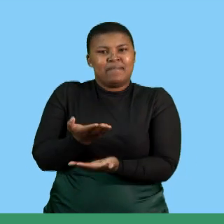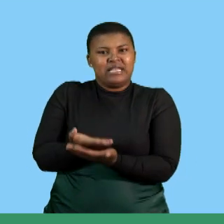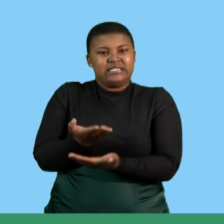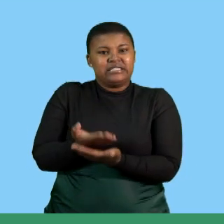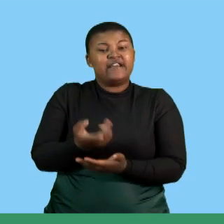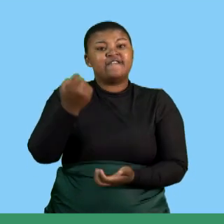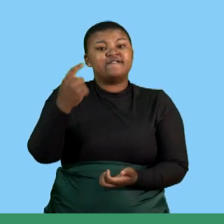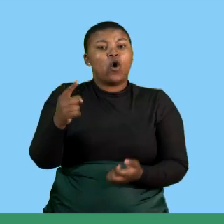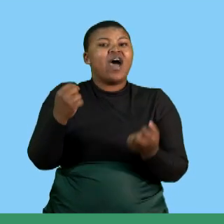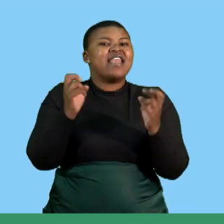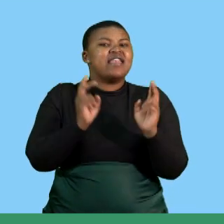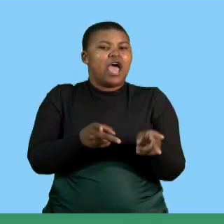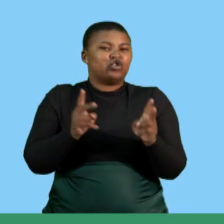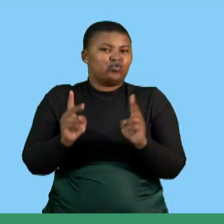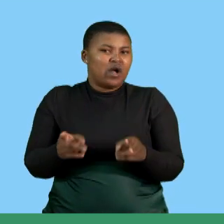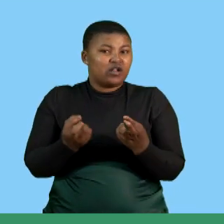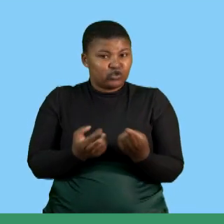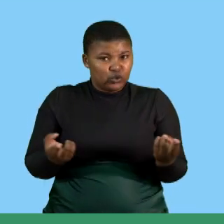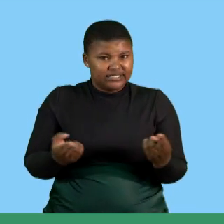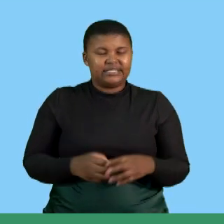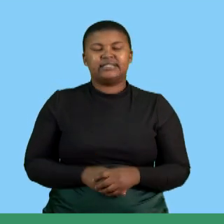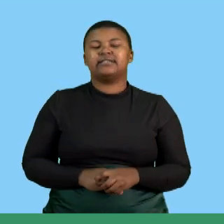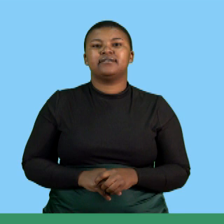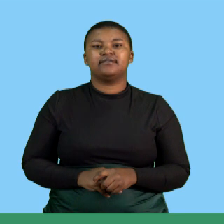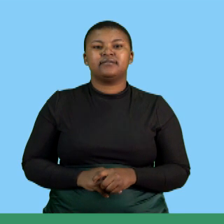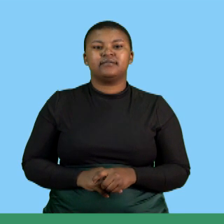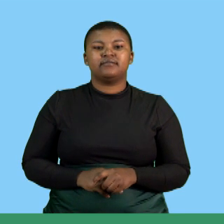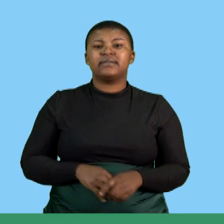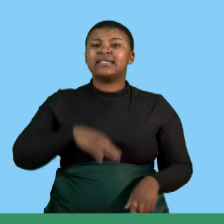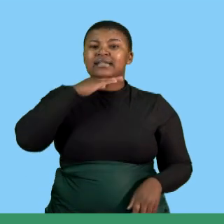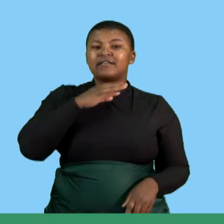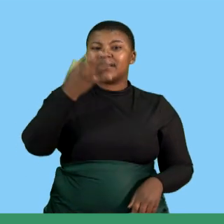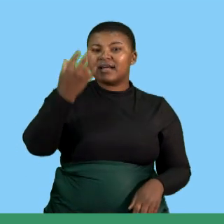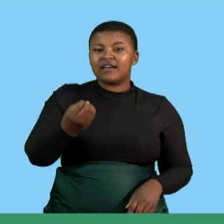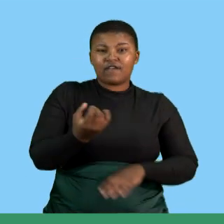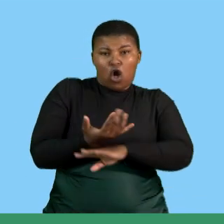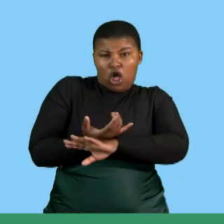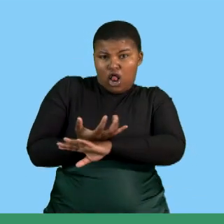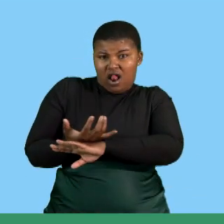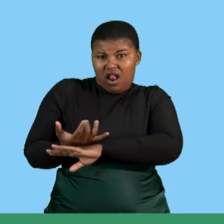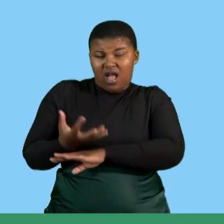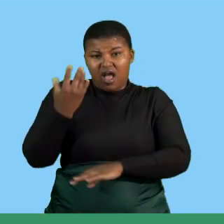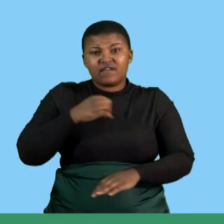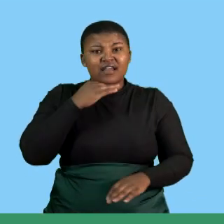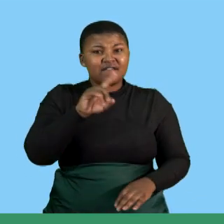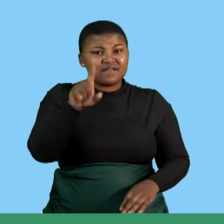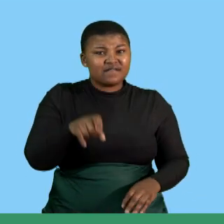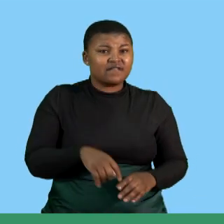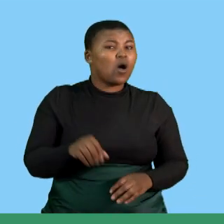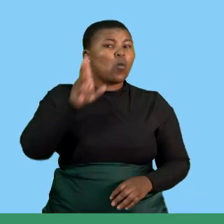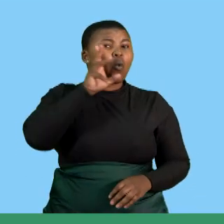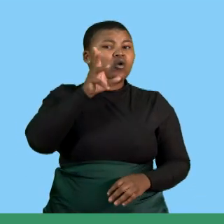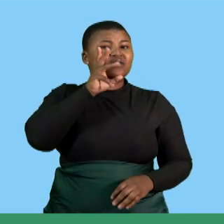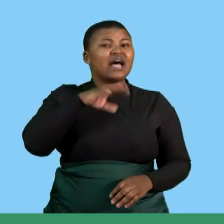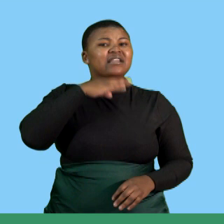of natural resources. So is there enough coal available? Is there enough water available